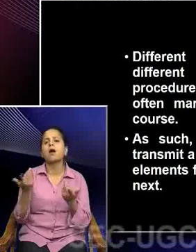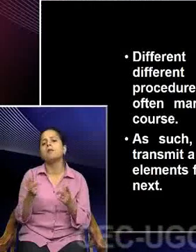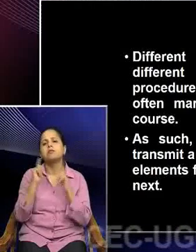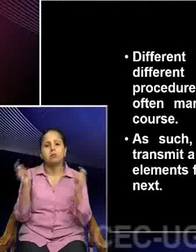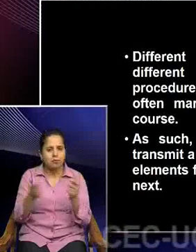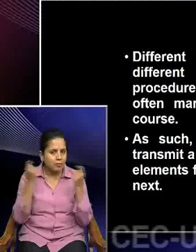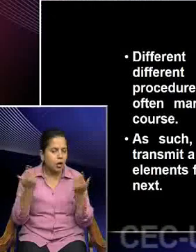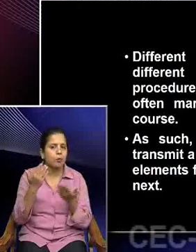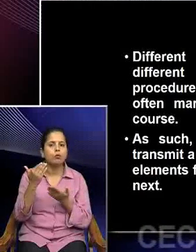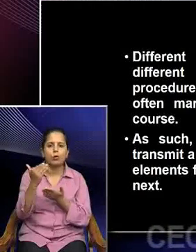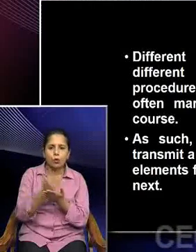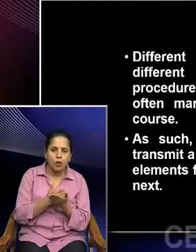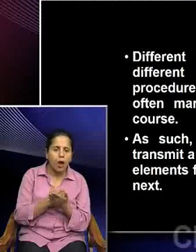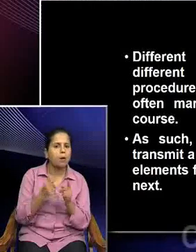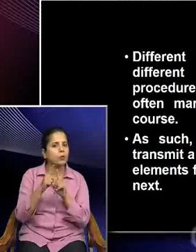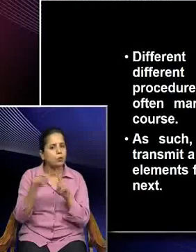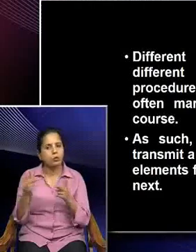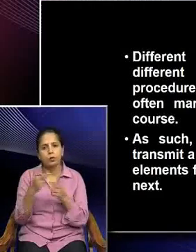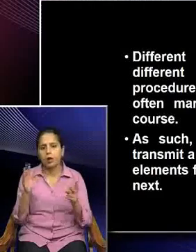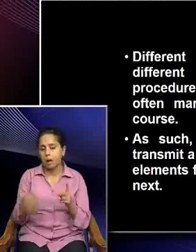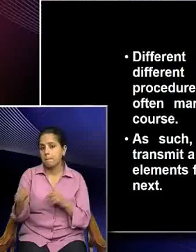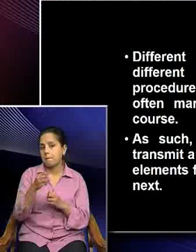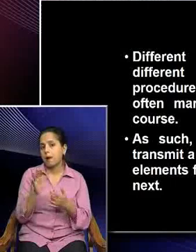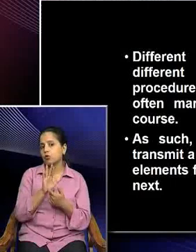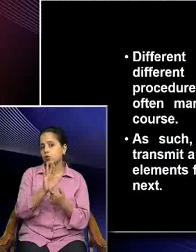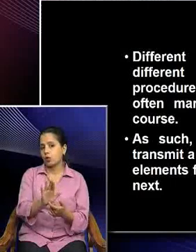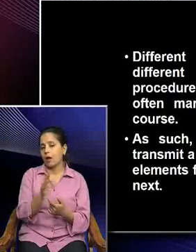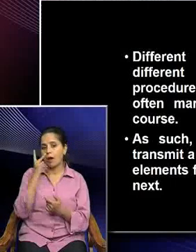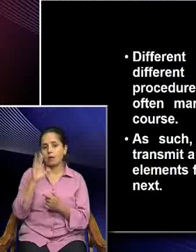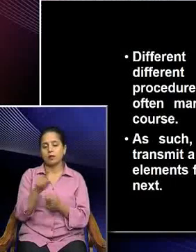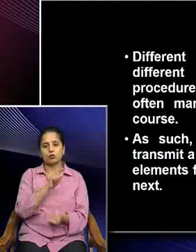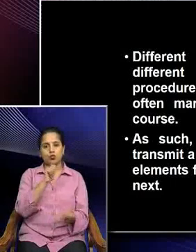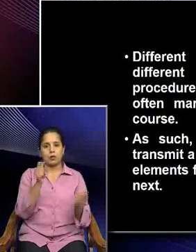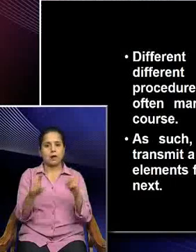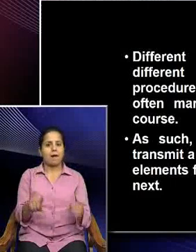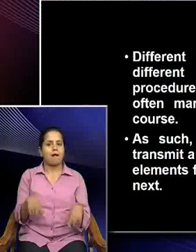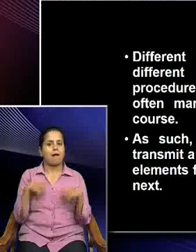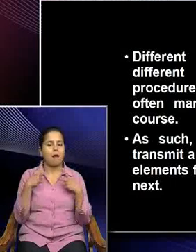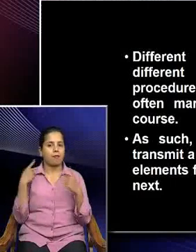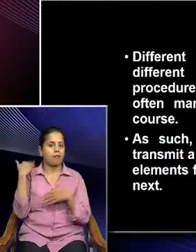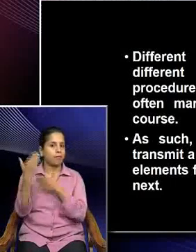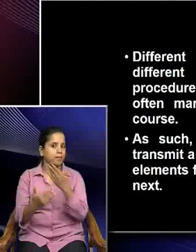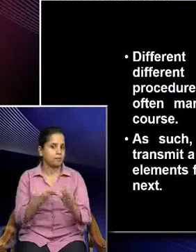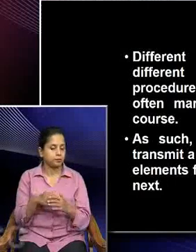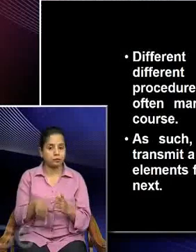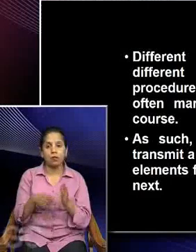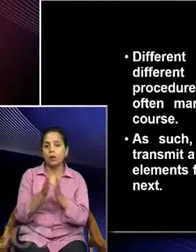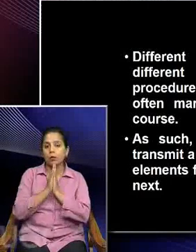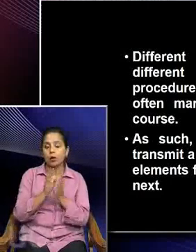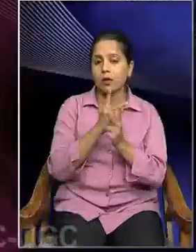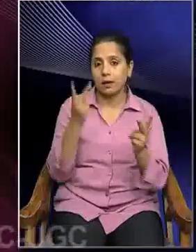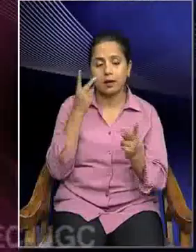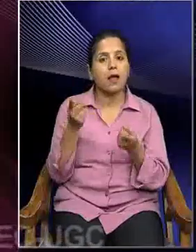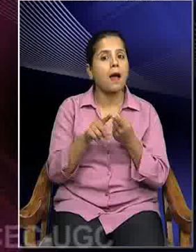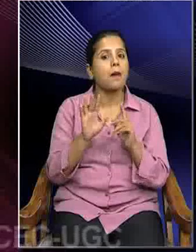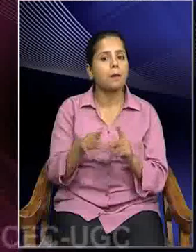certain actions which often mark a transition in the life course. So rituals are